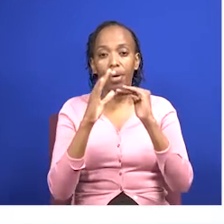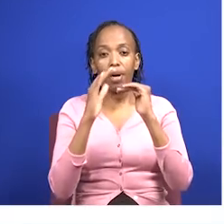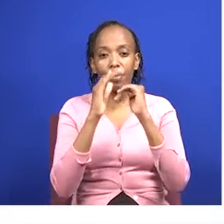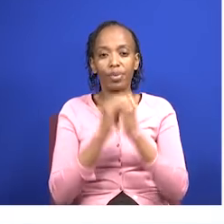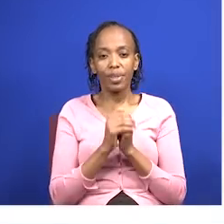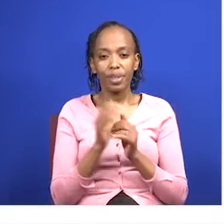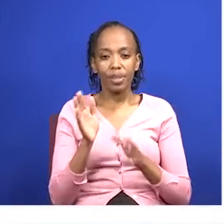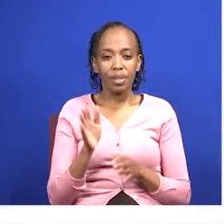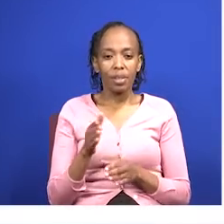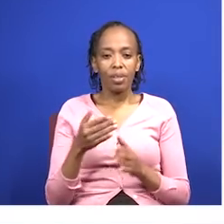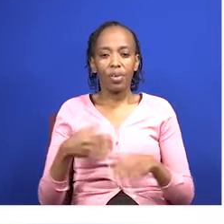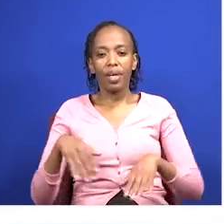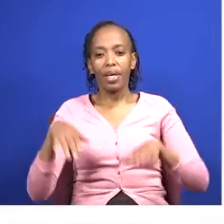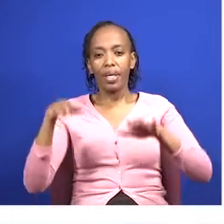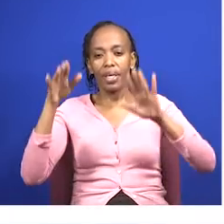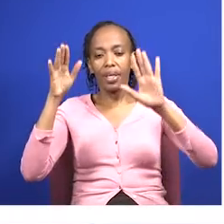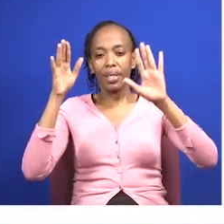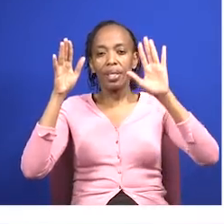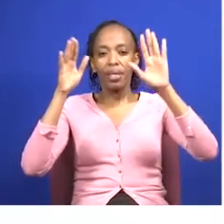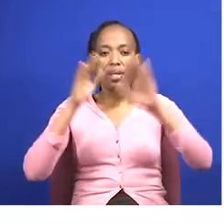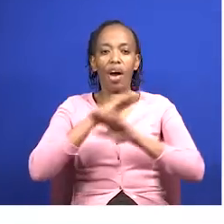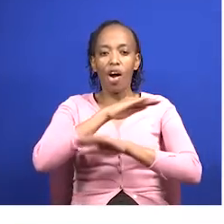praise and worship team. I